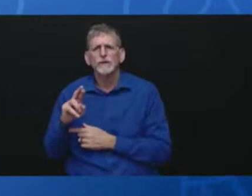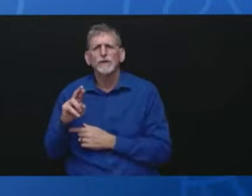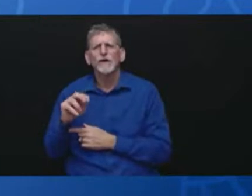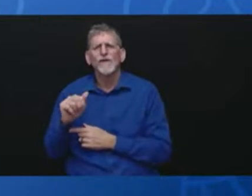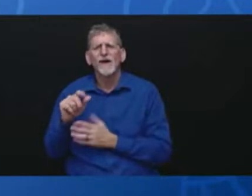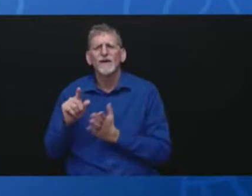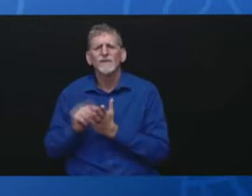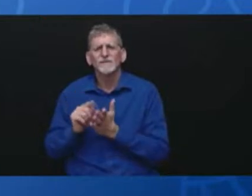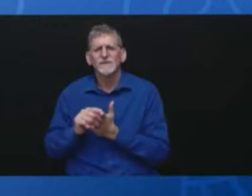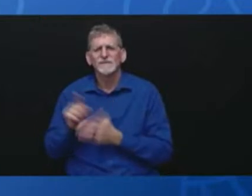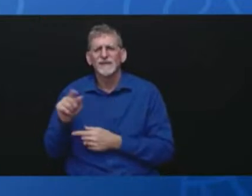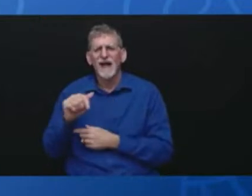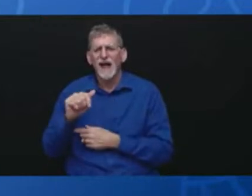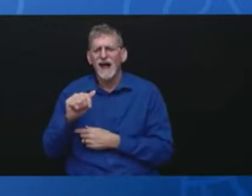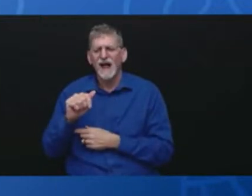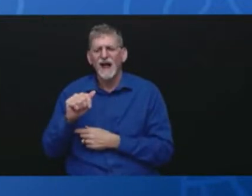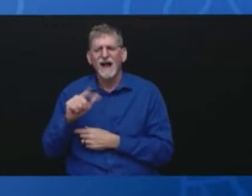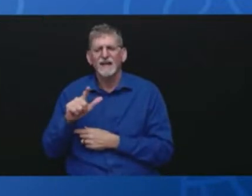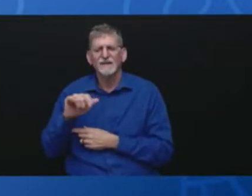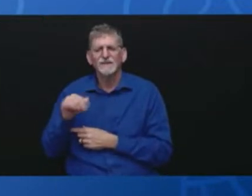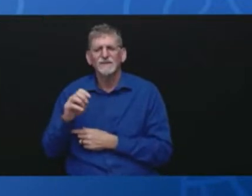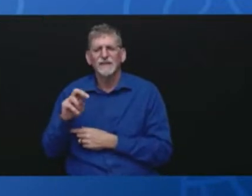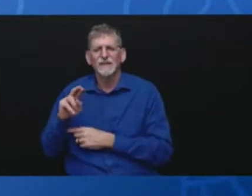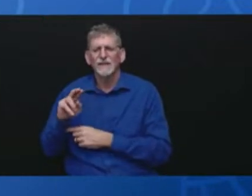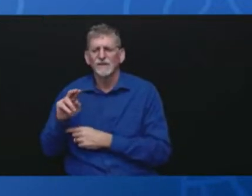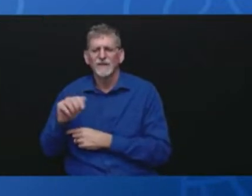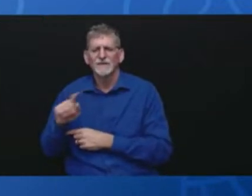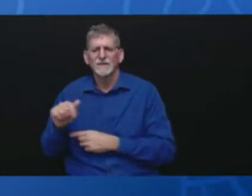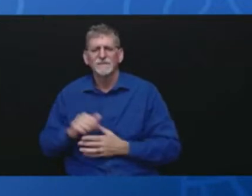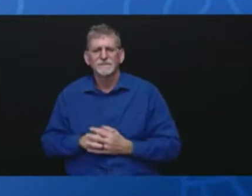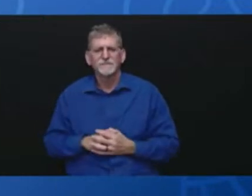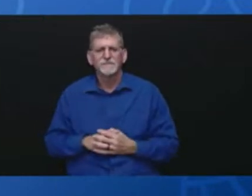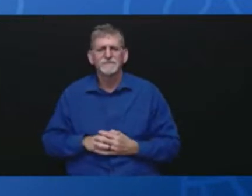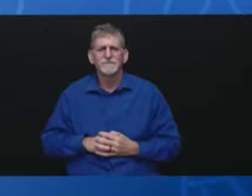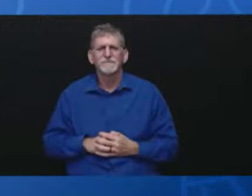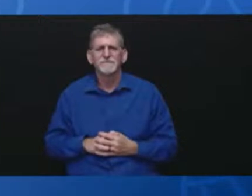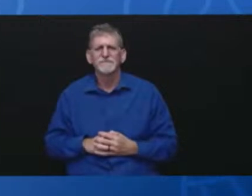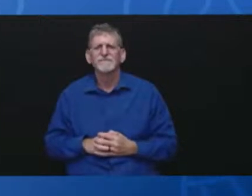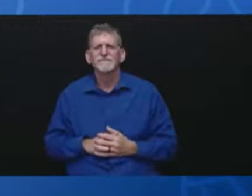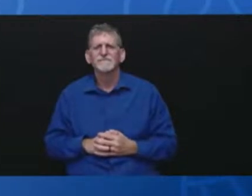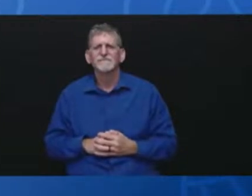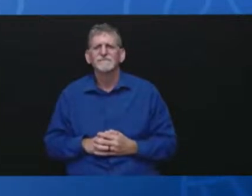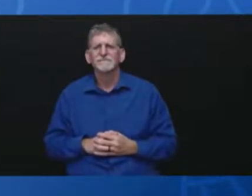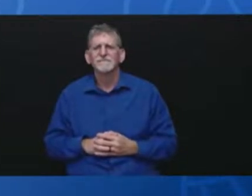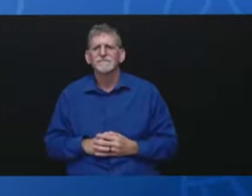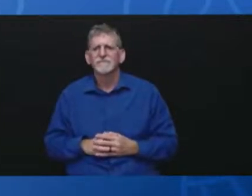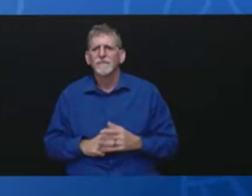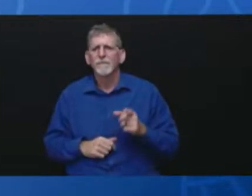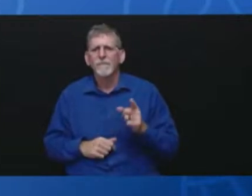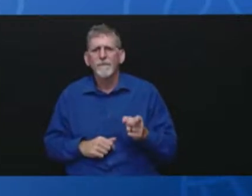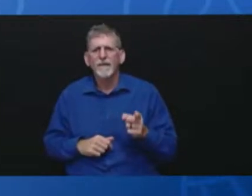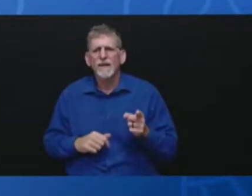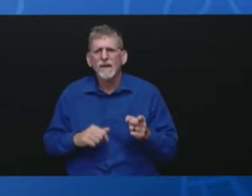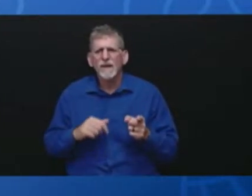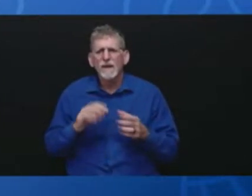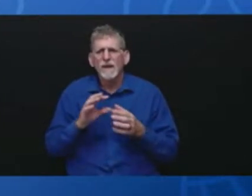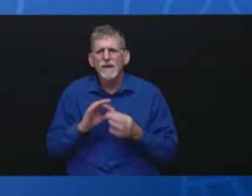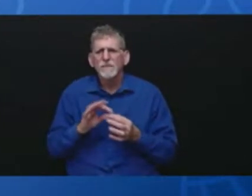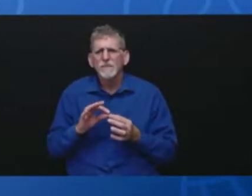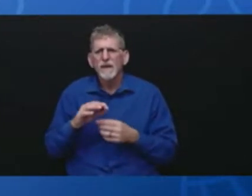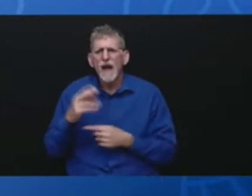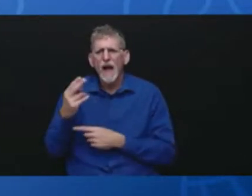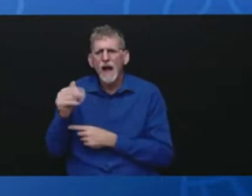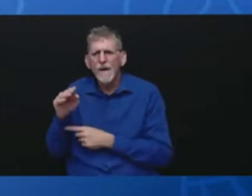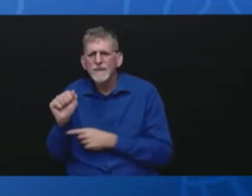reports that the U.S. and Hamas have accepted Good old Reuters. a ceasefire, I'm